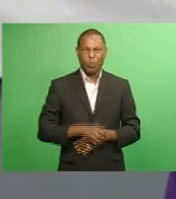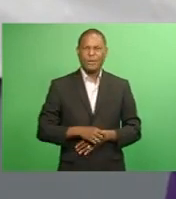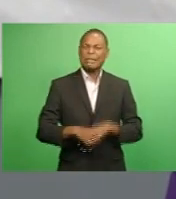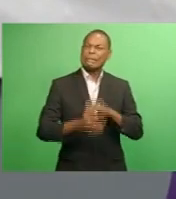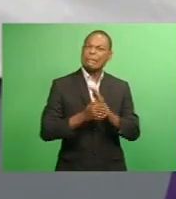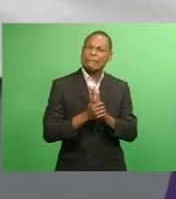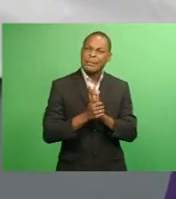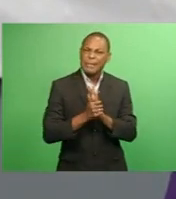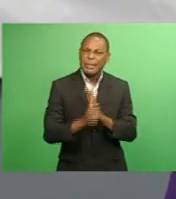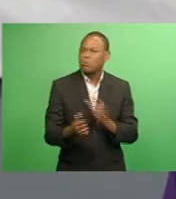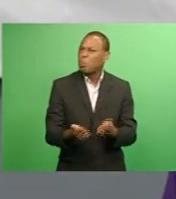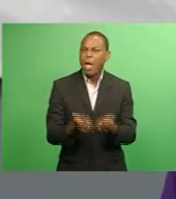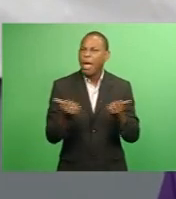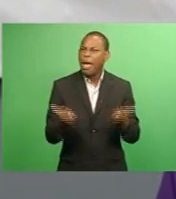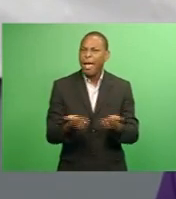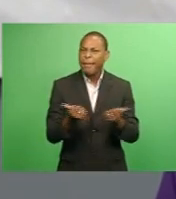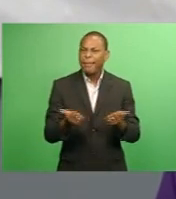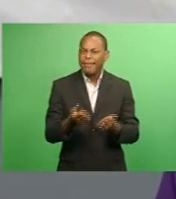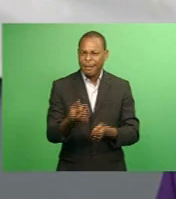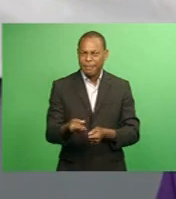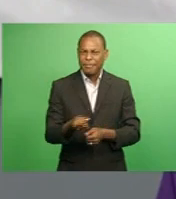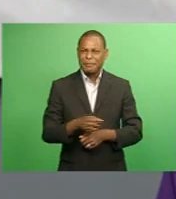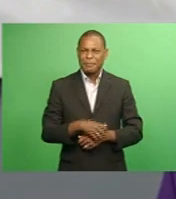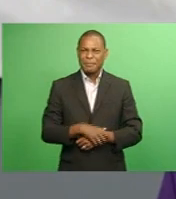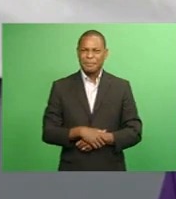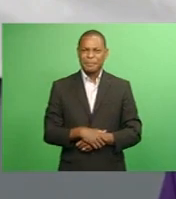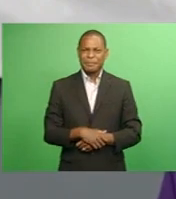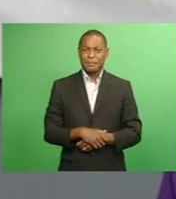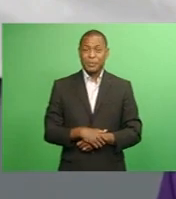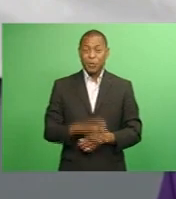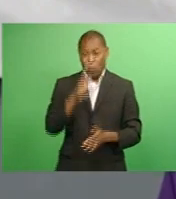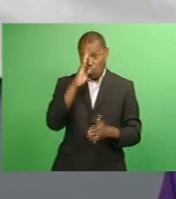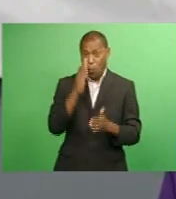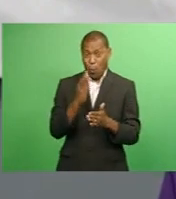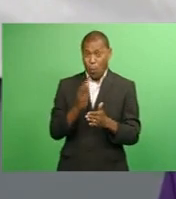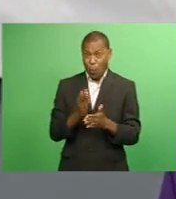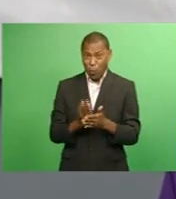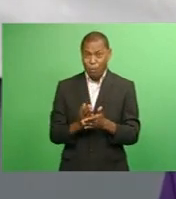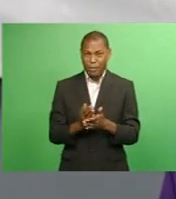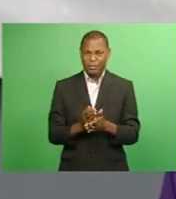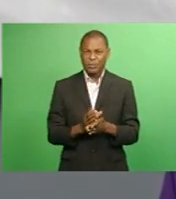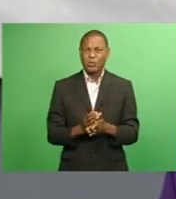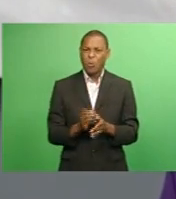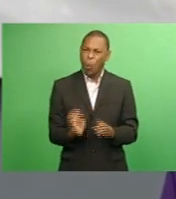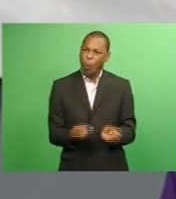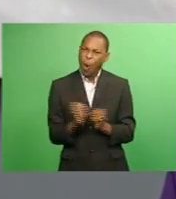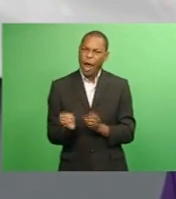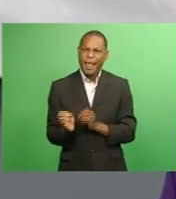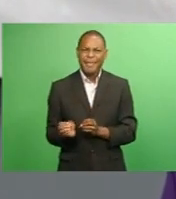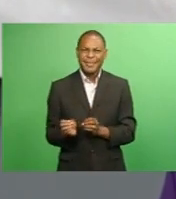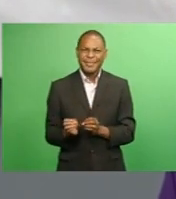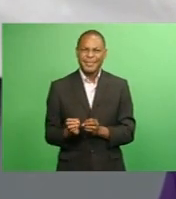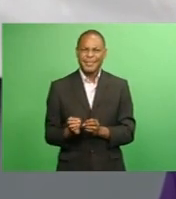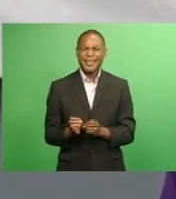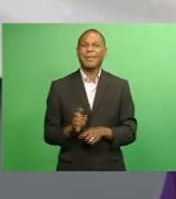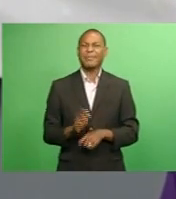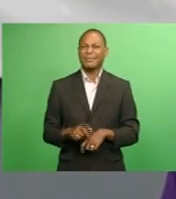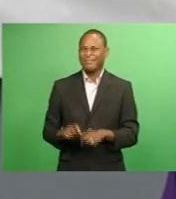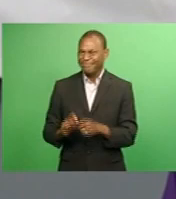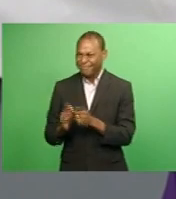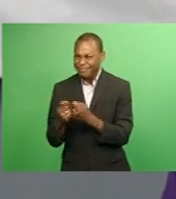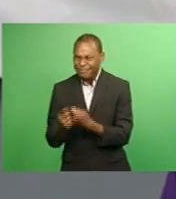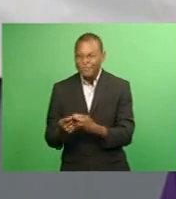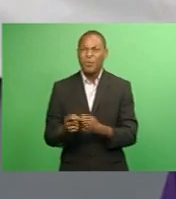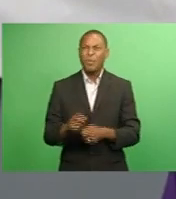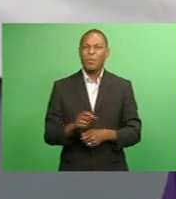that's there in Ra, right? And hopefully by organizing and sponsoring this tournament that we will get those raw talents that will